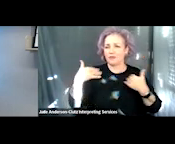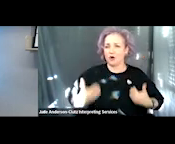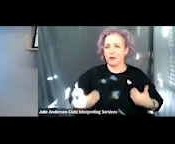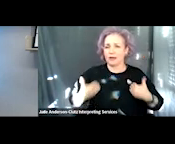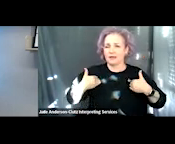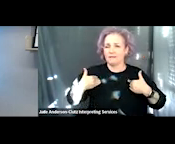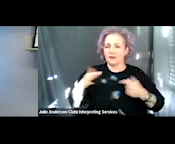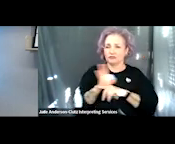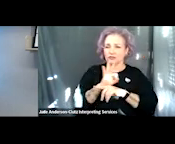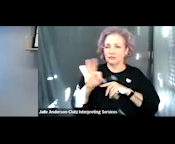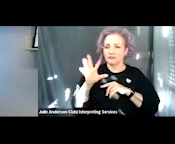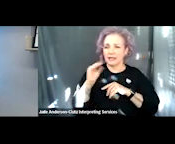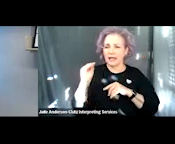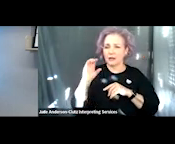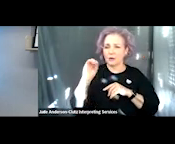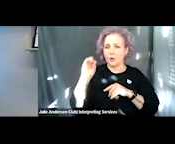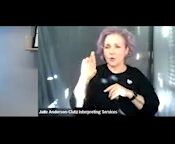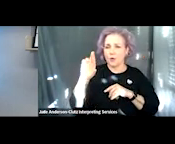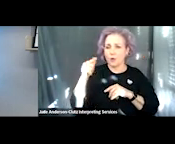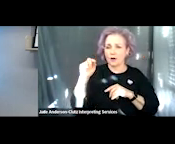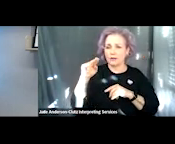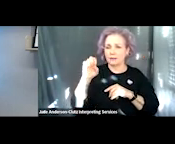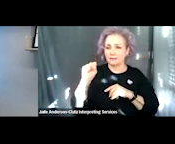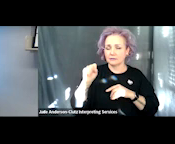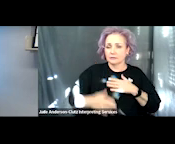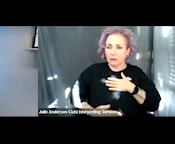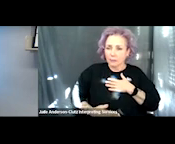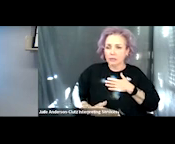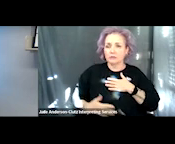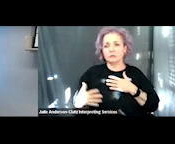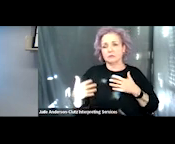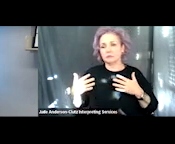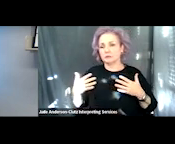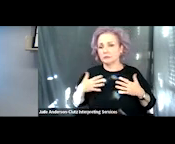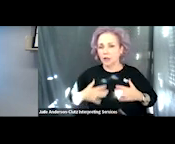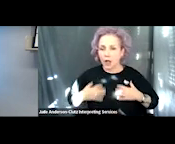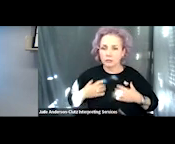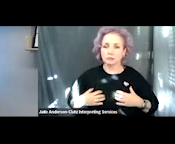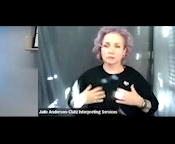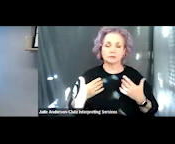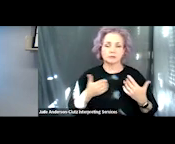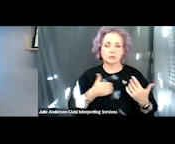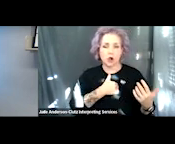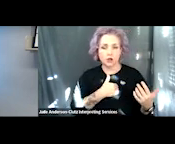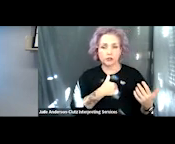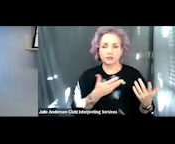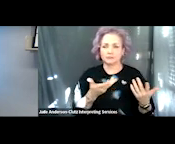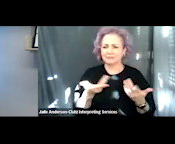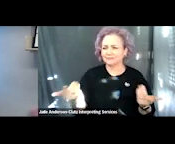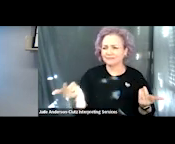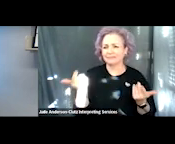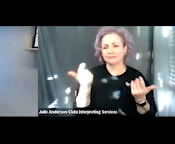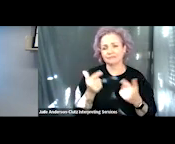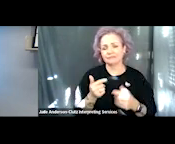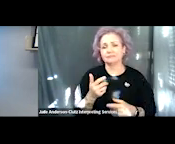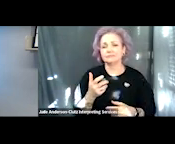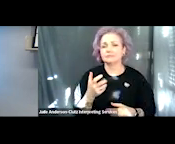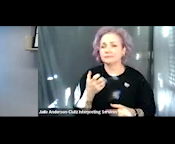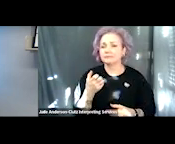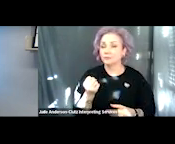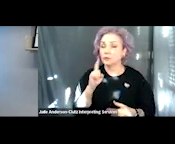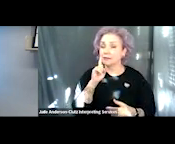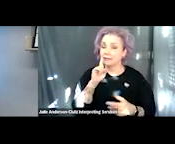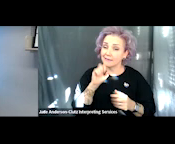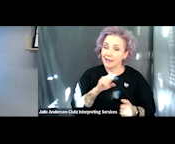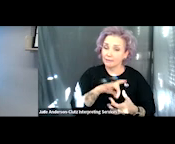it could be that other changes in the rest of the body can, even contribute to what we see in the brain. So again, the brain